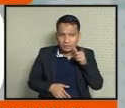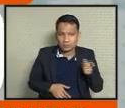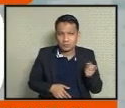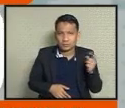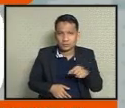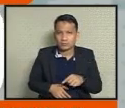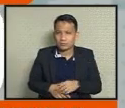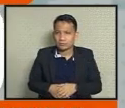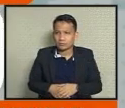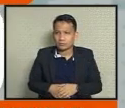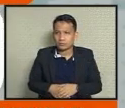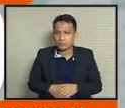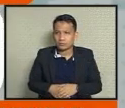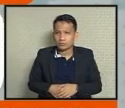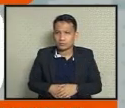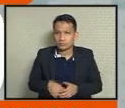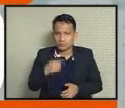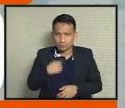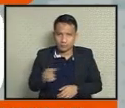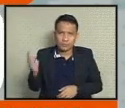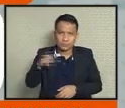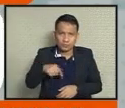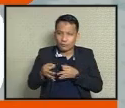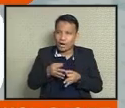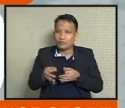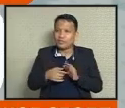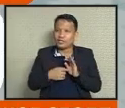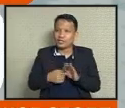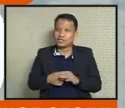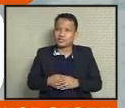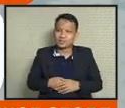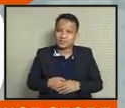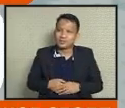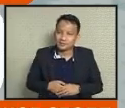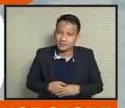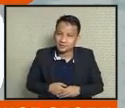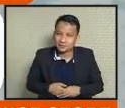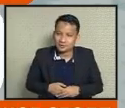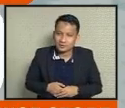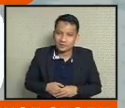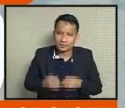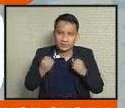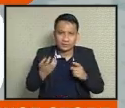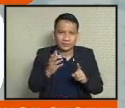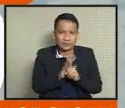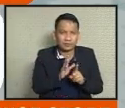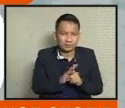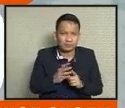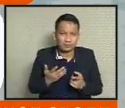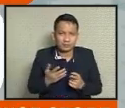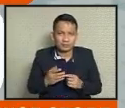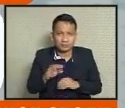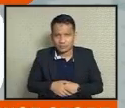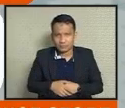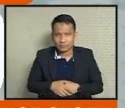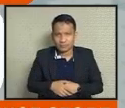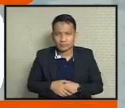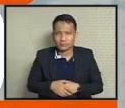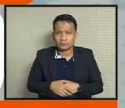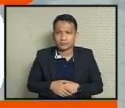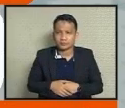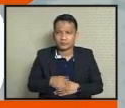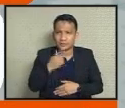there tomorrow for my explanation. Because, you see, marami kang mga fans turned into haters